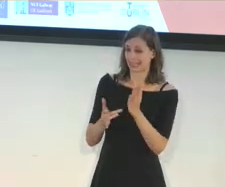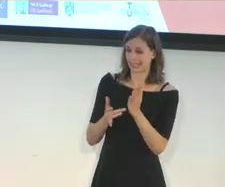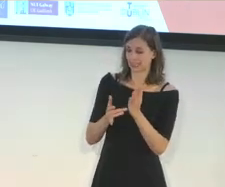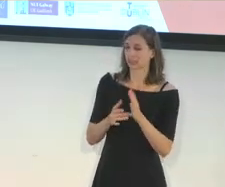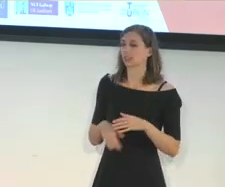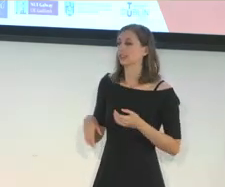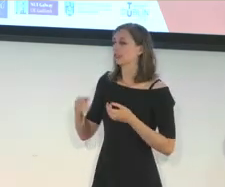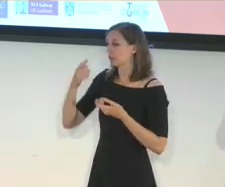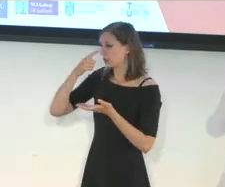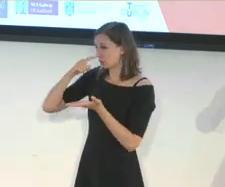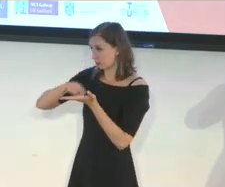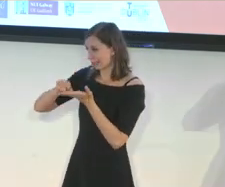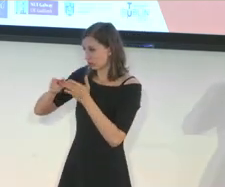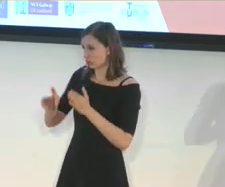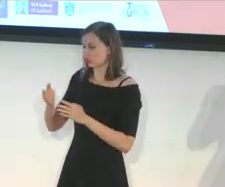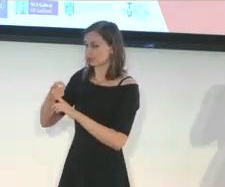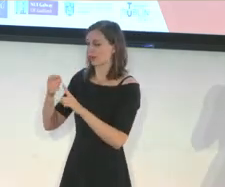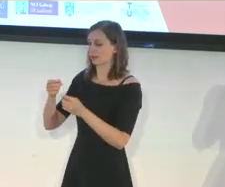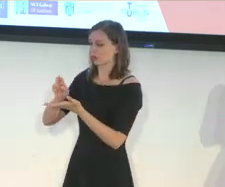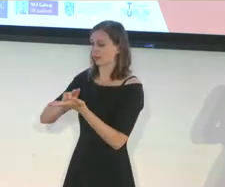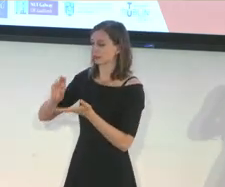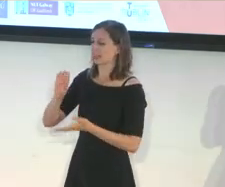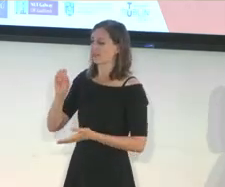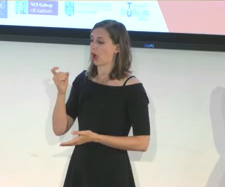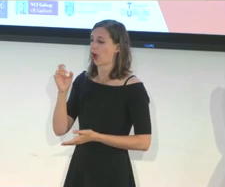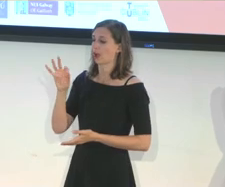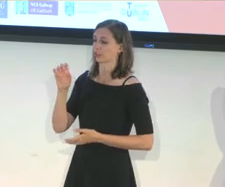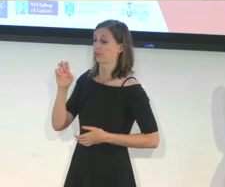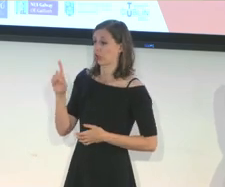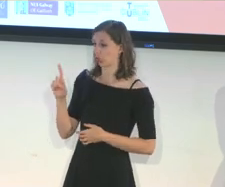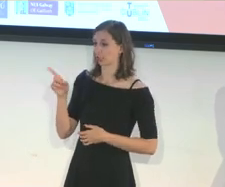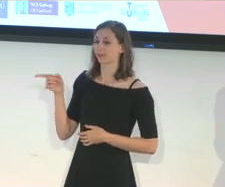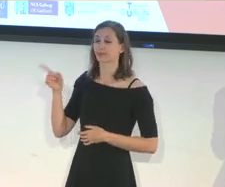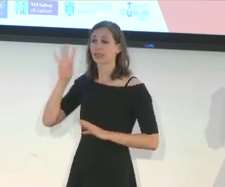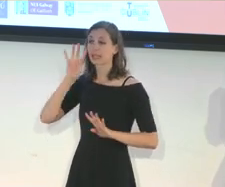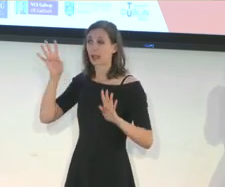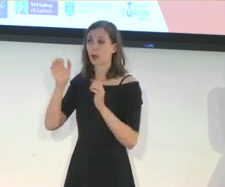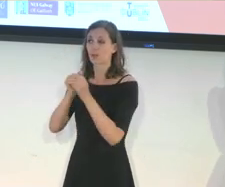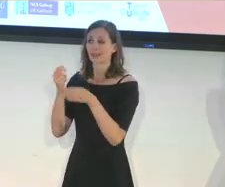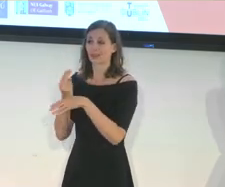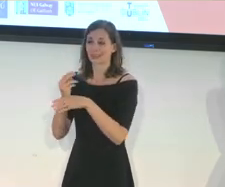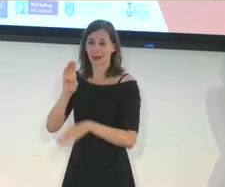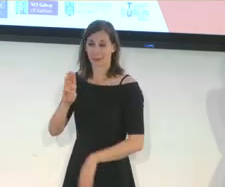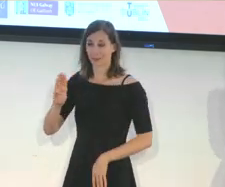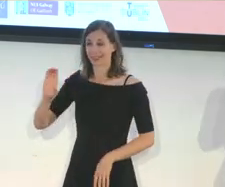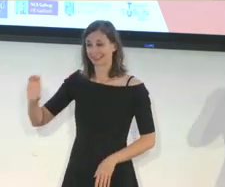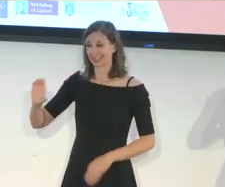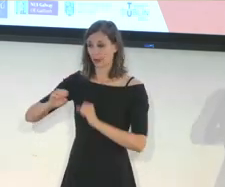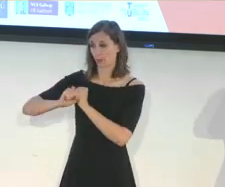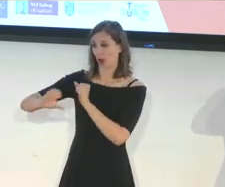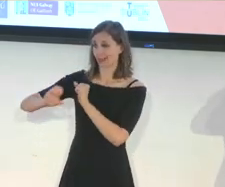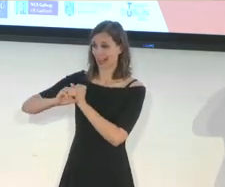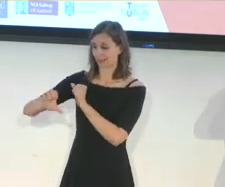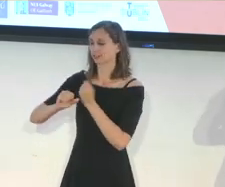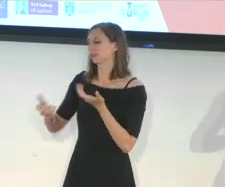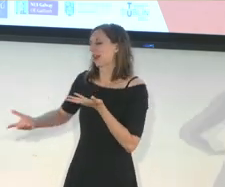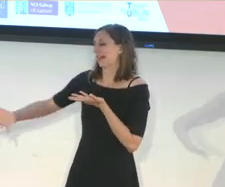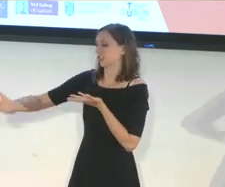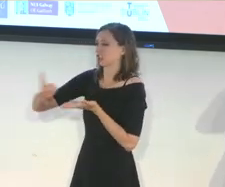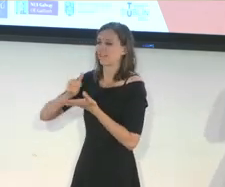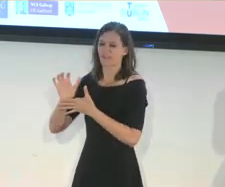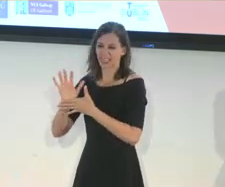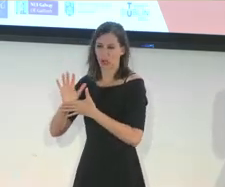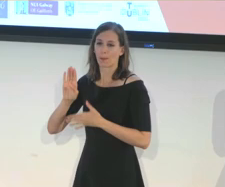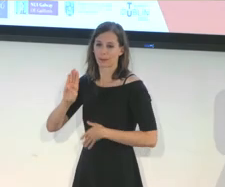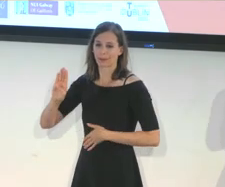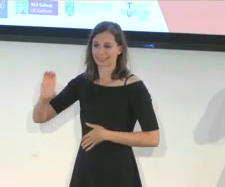researchers from University of Oxford who came up with the idea of using BBC broadcasts, a collection of BBC broadcast videos